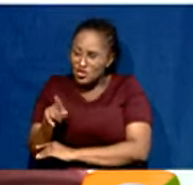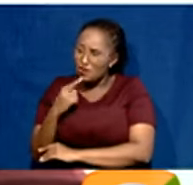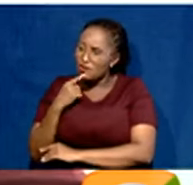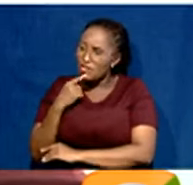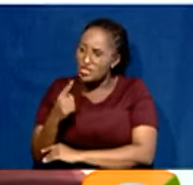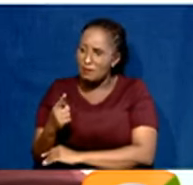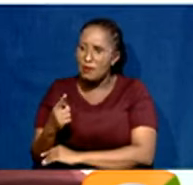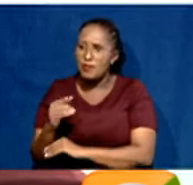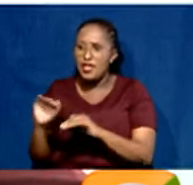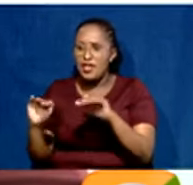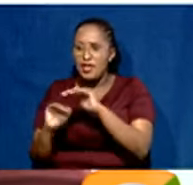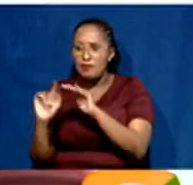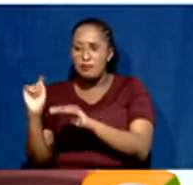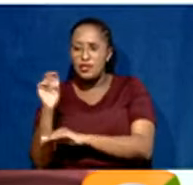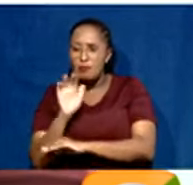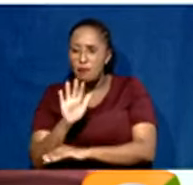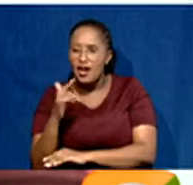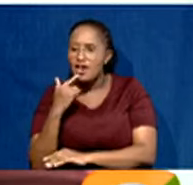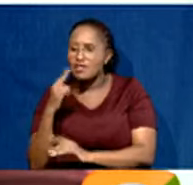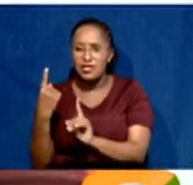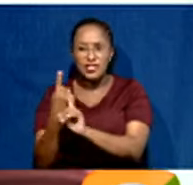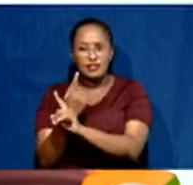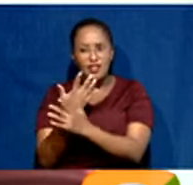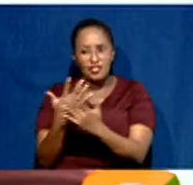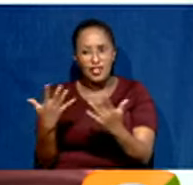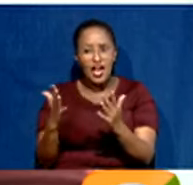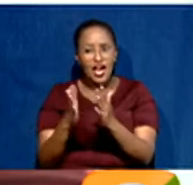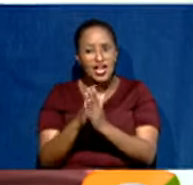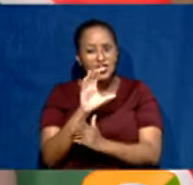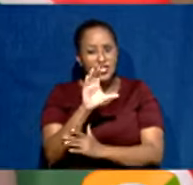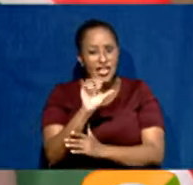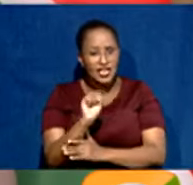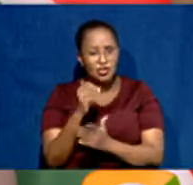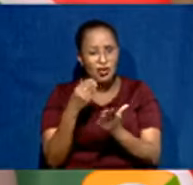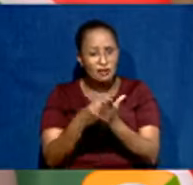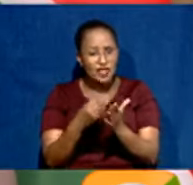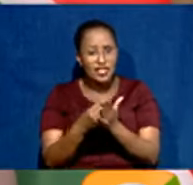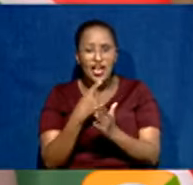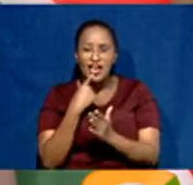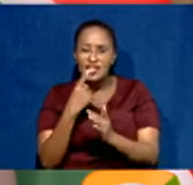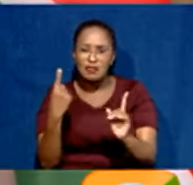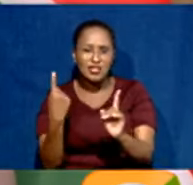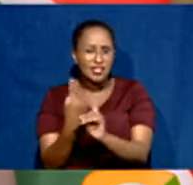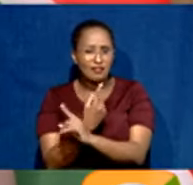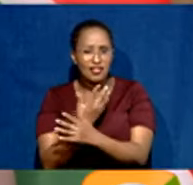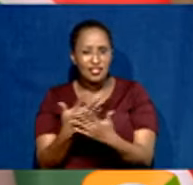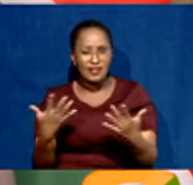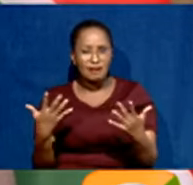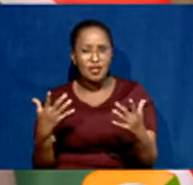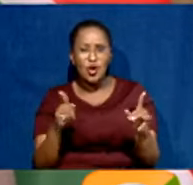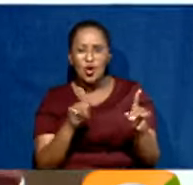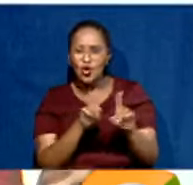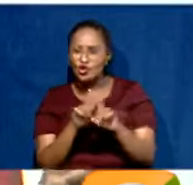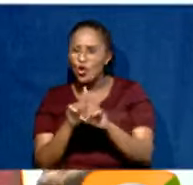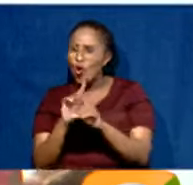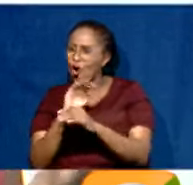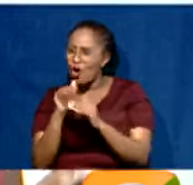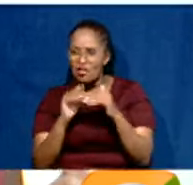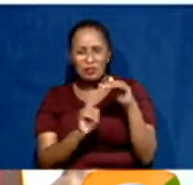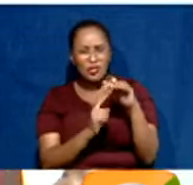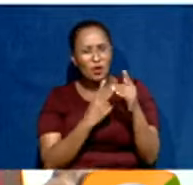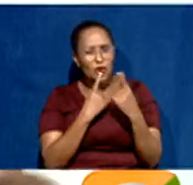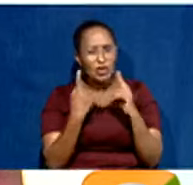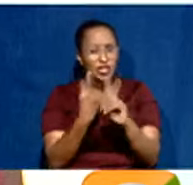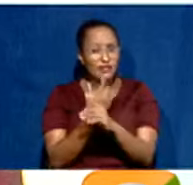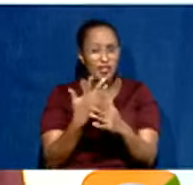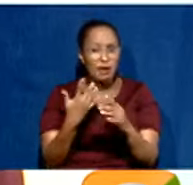your deputy is saying another thing, Treasury CS, a different thing, Prime Cabinet Secretary. I mean, this should be one